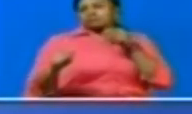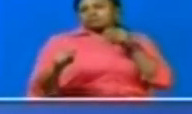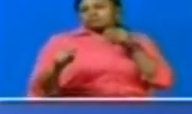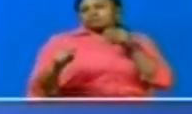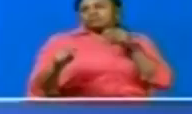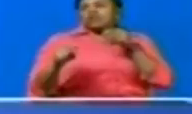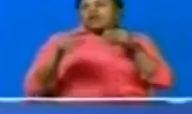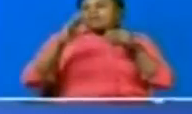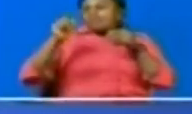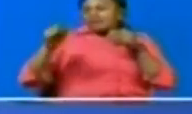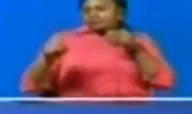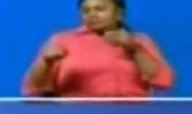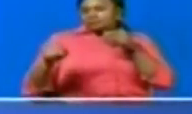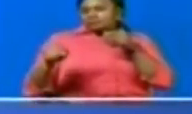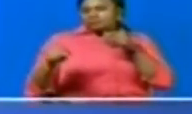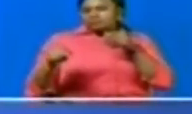Nicholas Bett